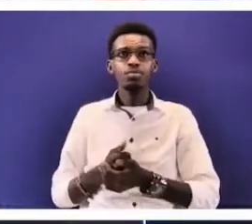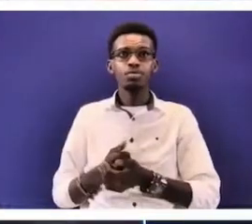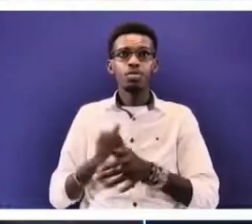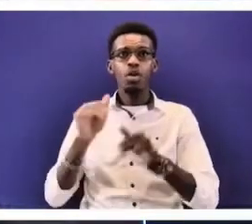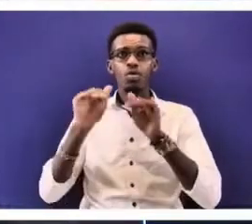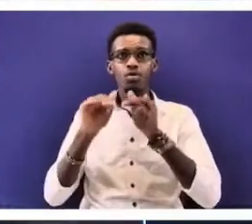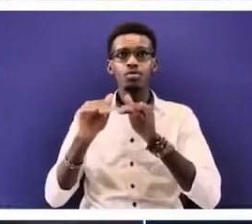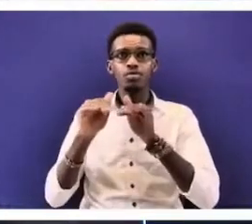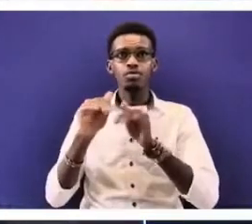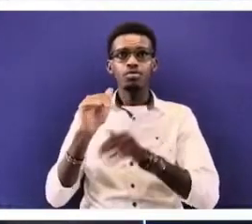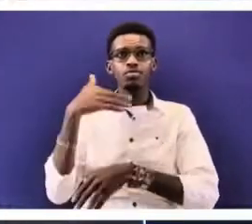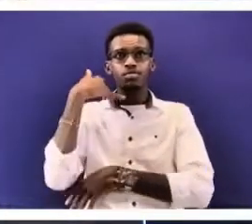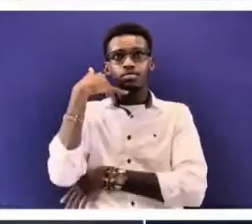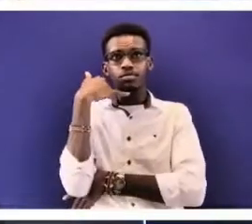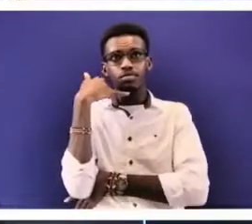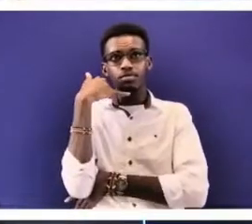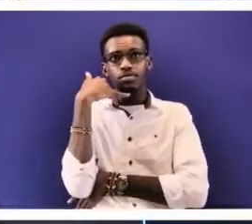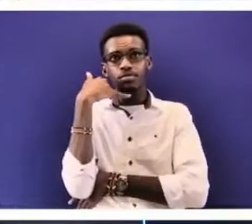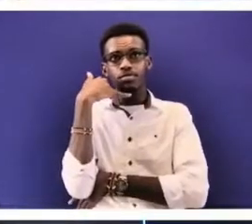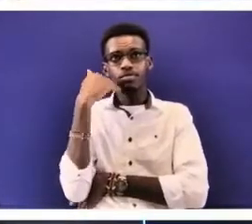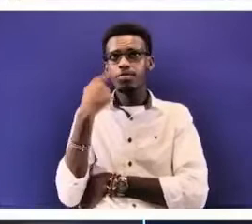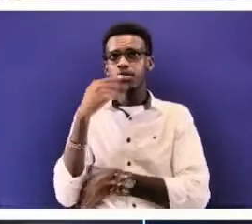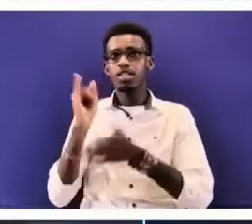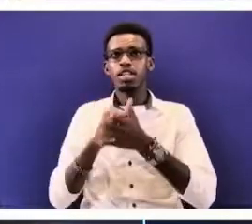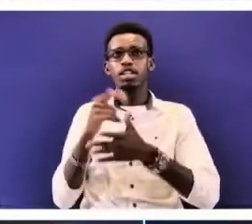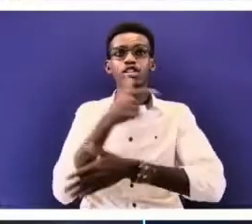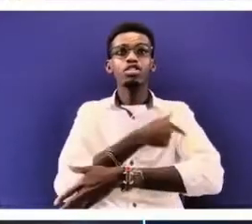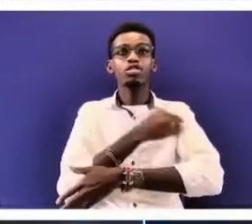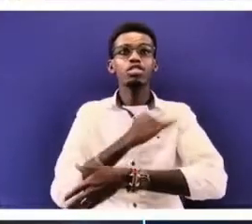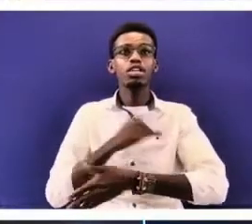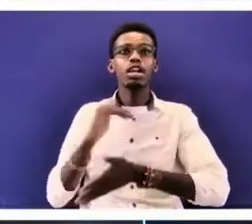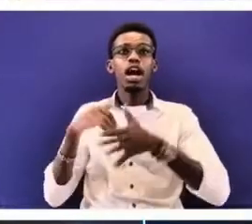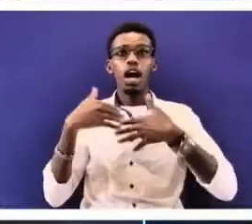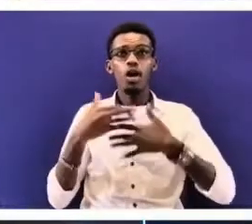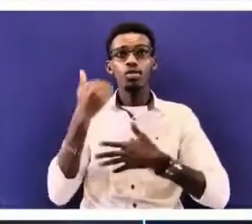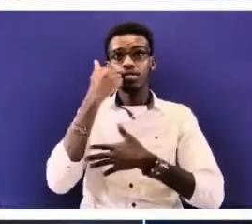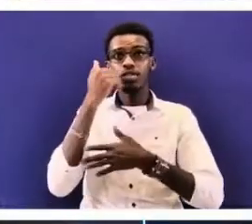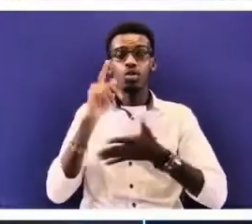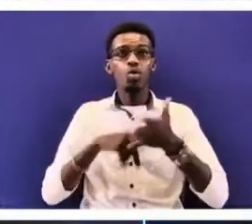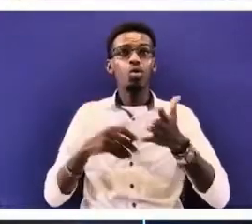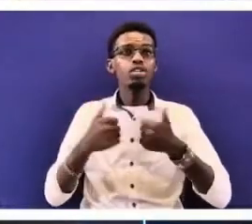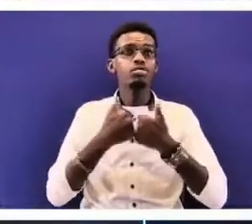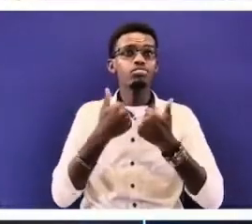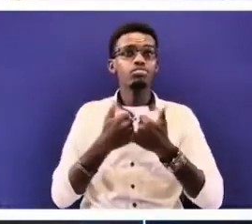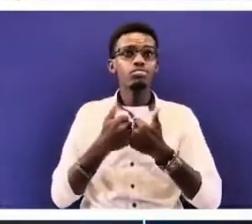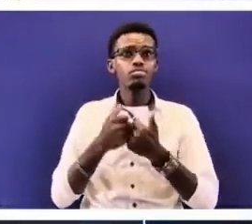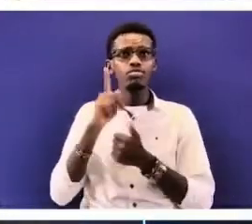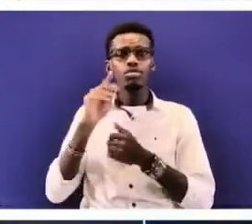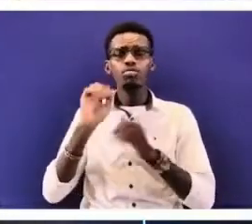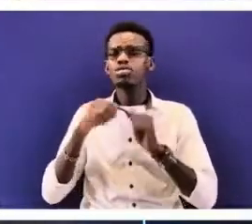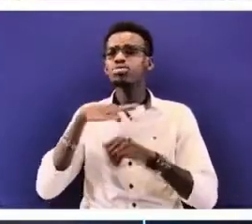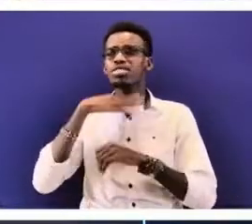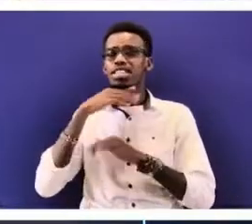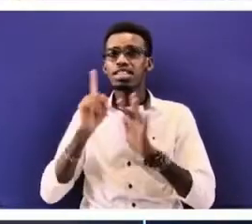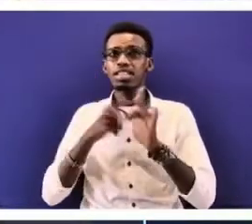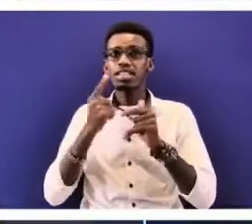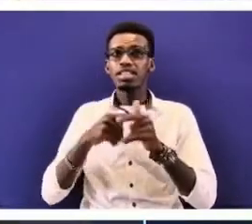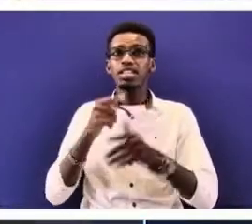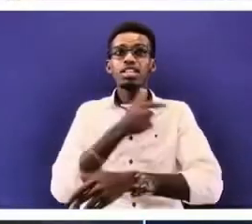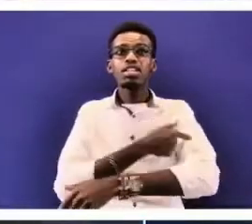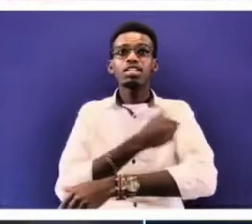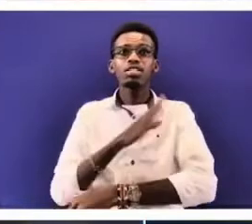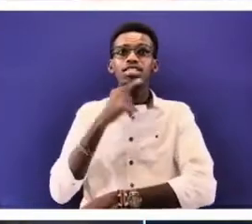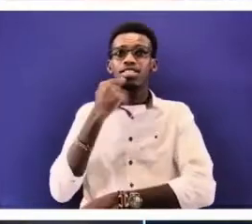Wait a minute, I got a call. Now you're telling the doctor how sick you are, and perhaps you think you're gonna die, and the doctor's taking